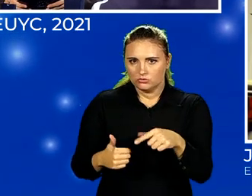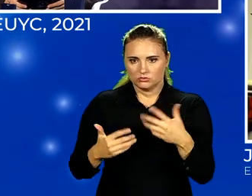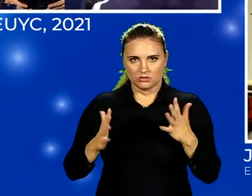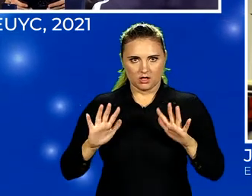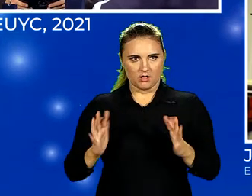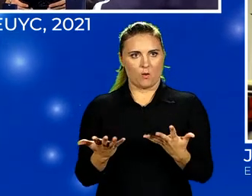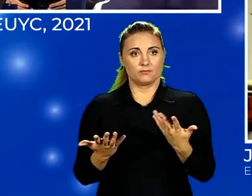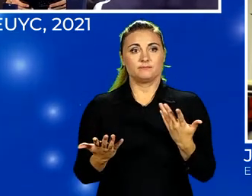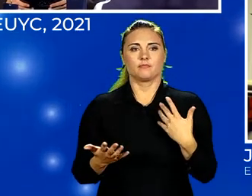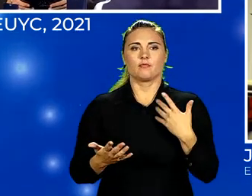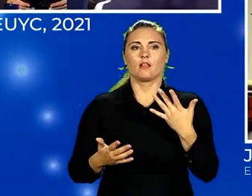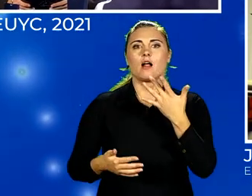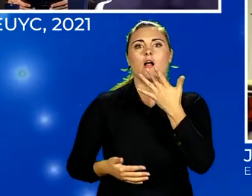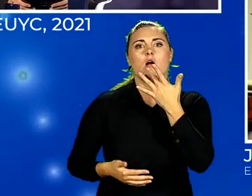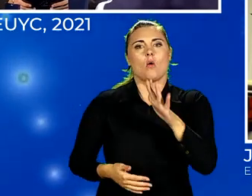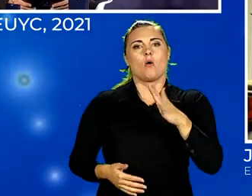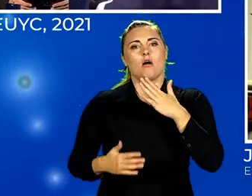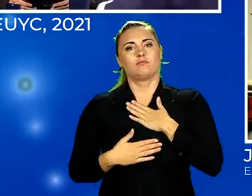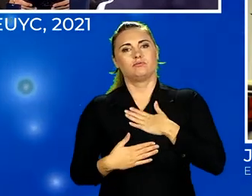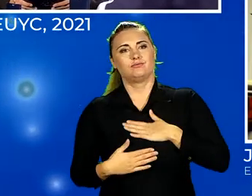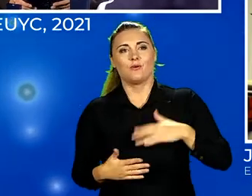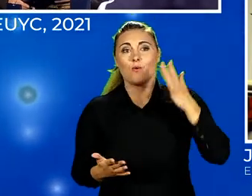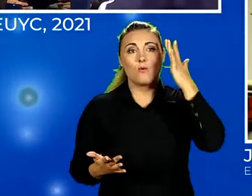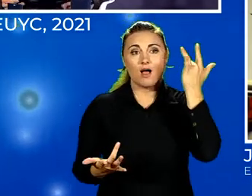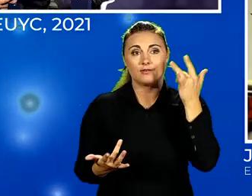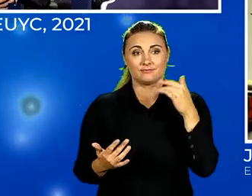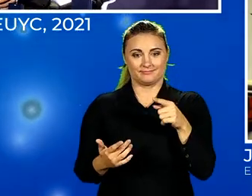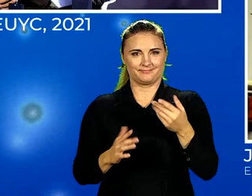meet in person in January last year.